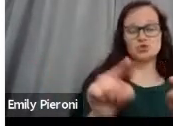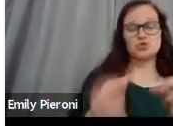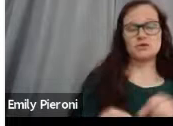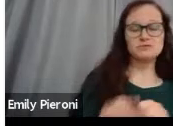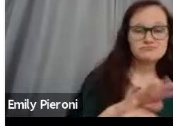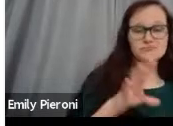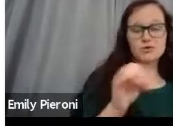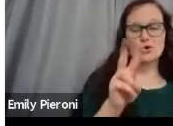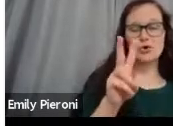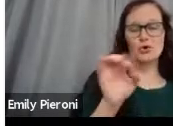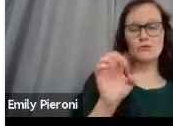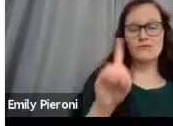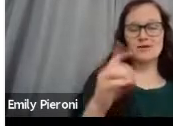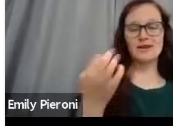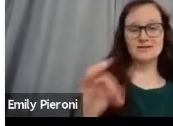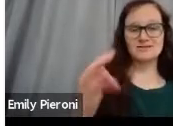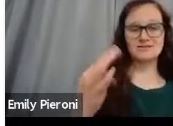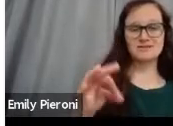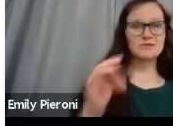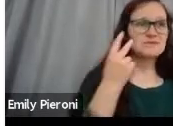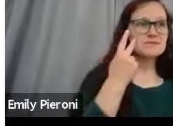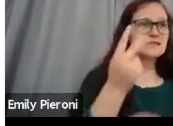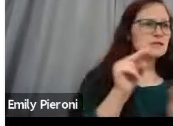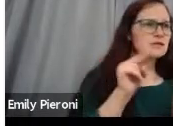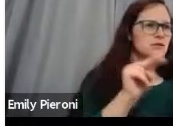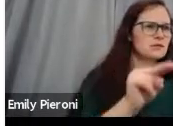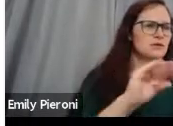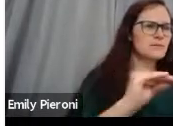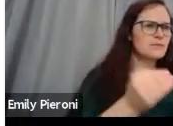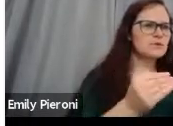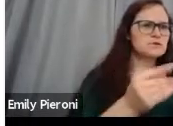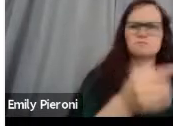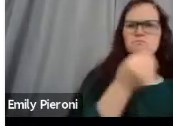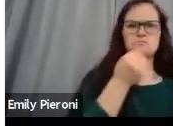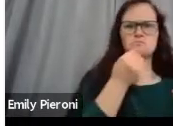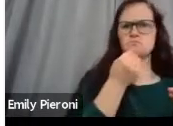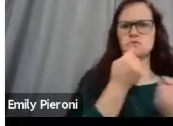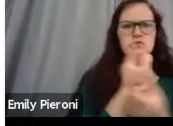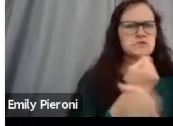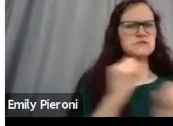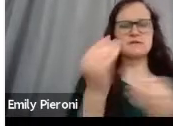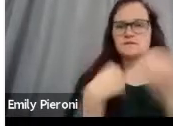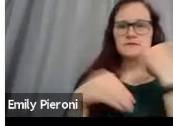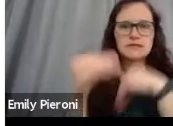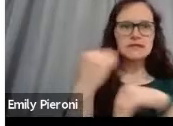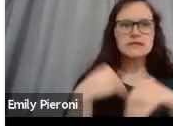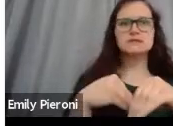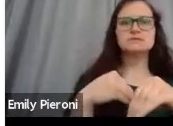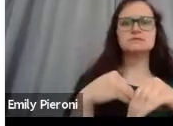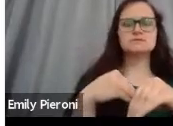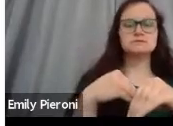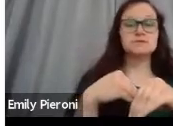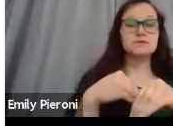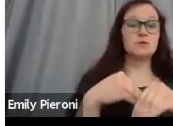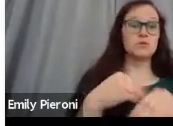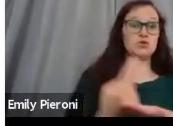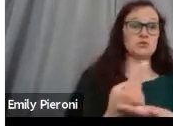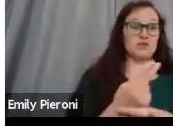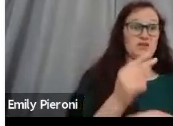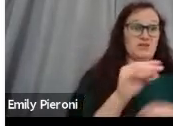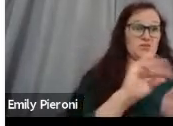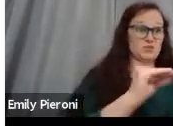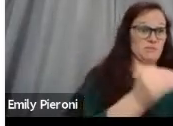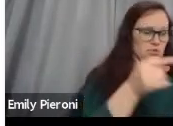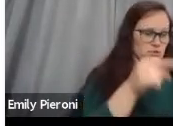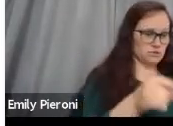at the data and we see that the food is safe to eat. And we're taking that data and we're putting it into action. And the action is we're